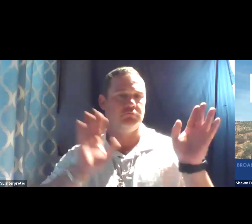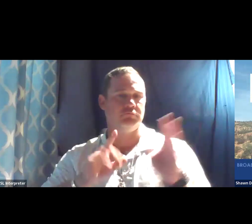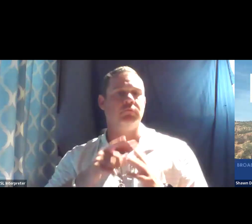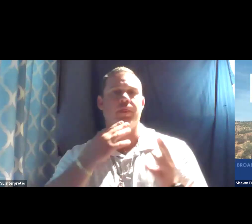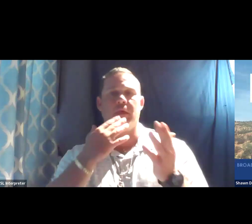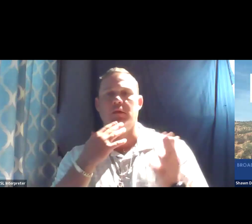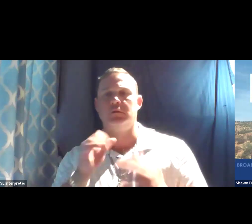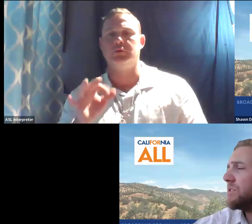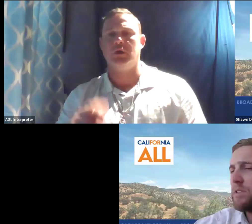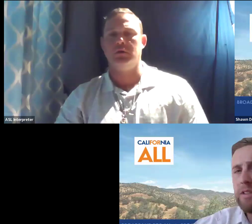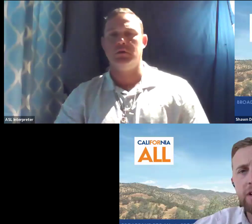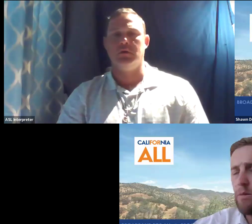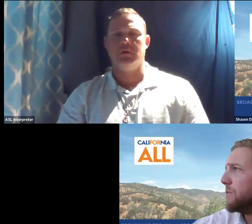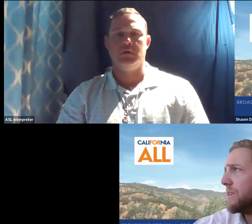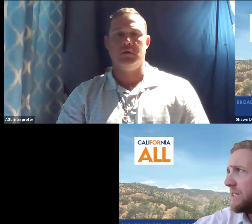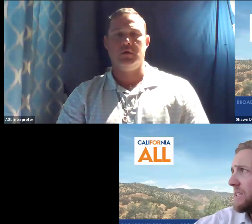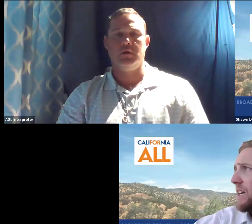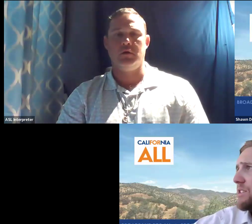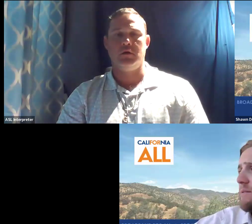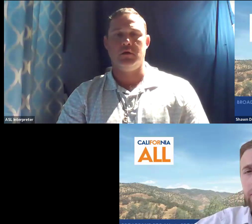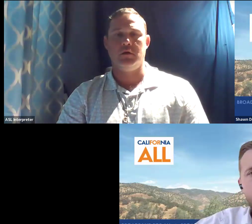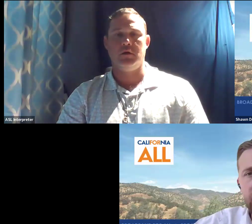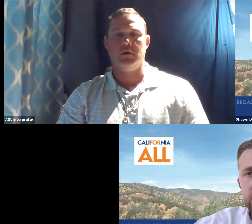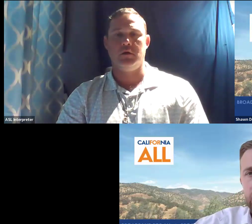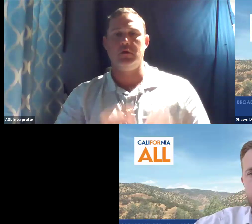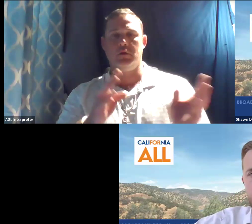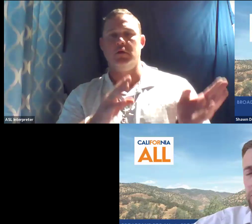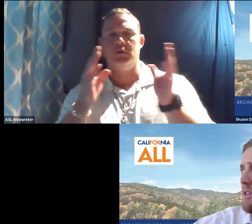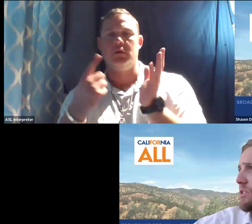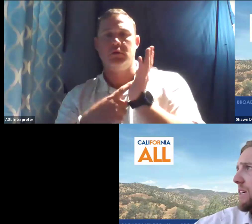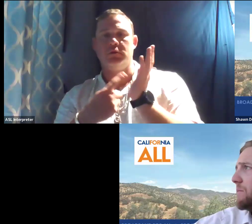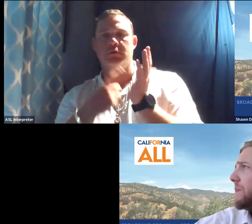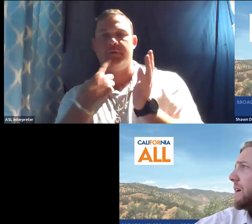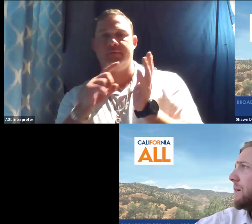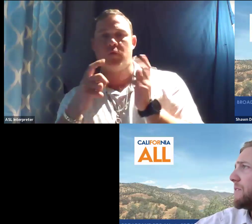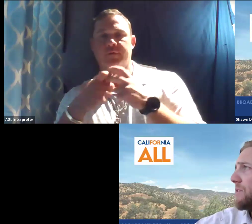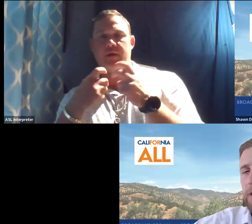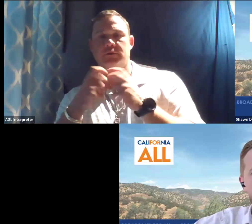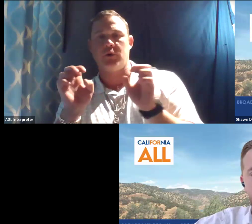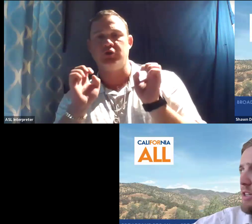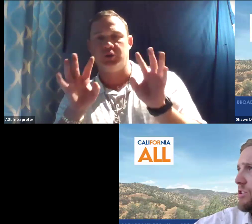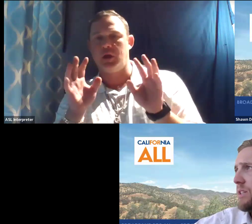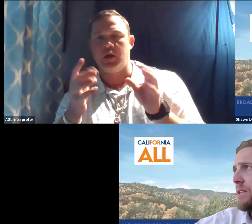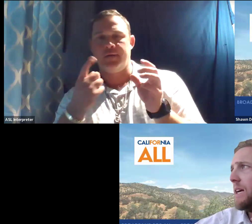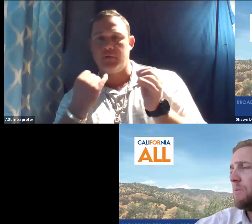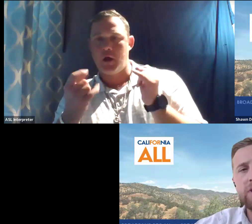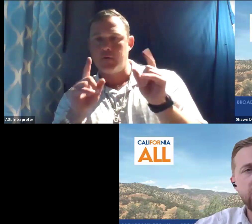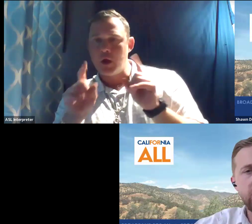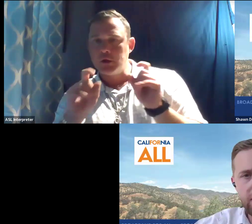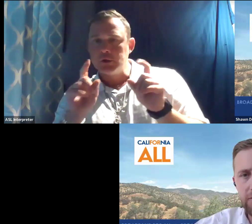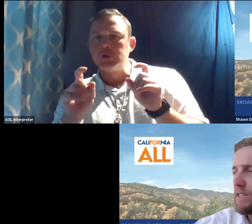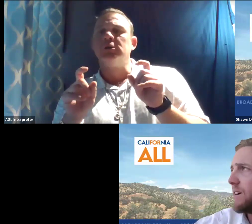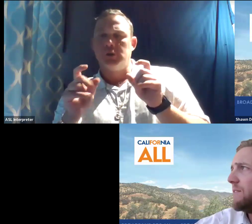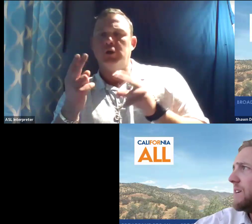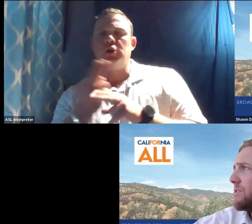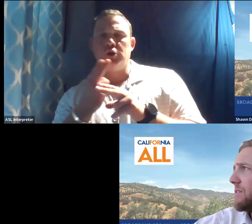thank you, Sean. Just a note, we're moving into the discussion for the device program questionnaire. And so if you have a question, please